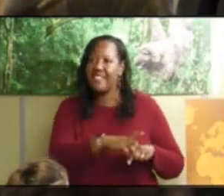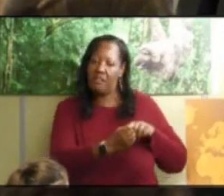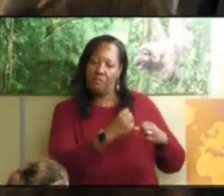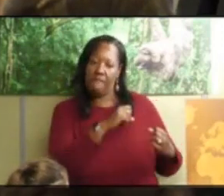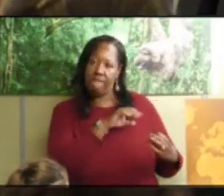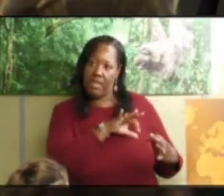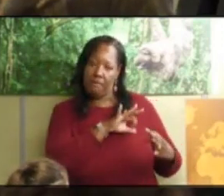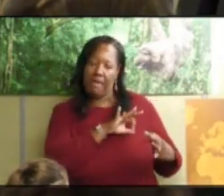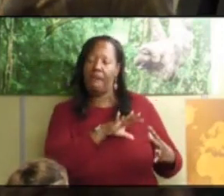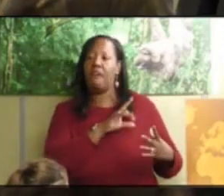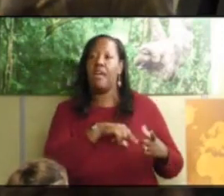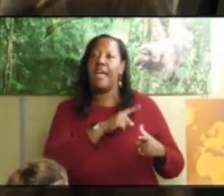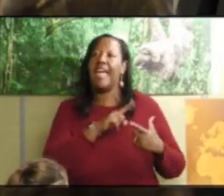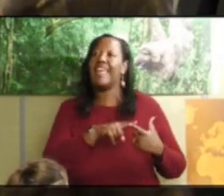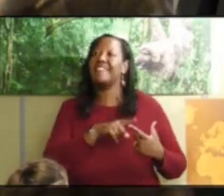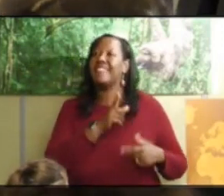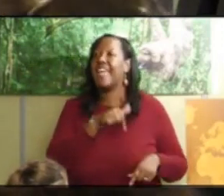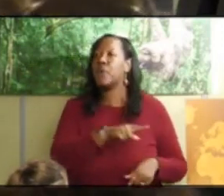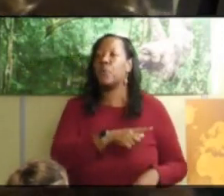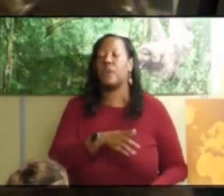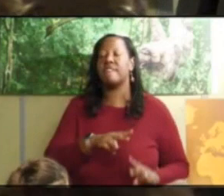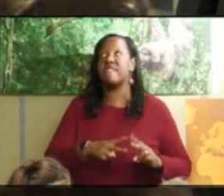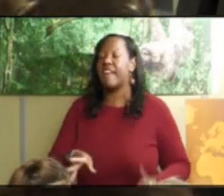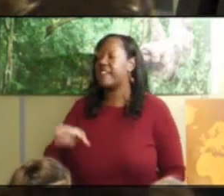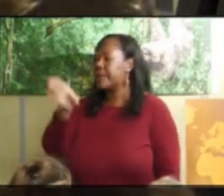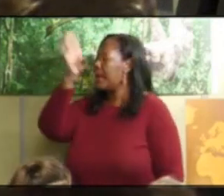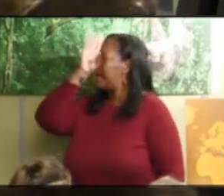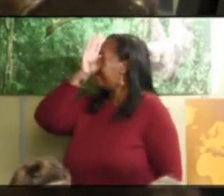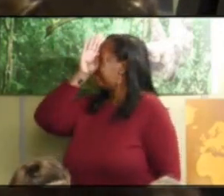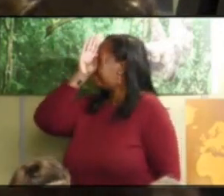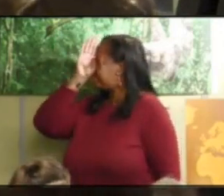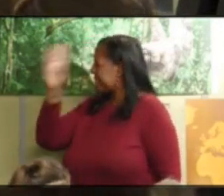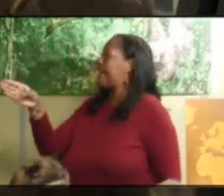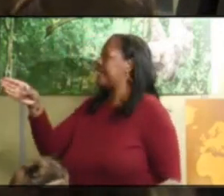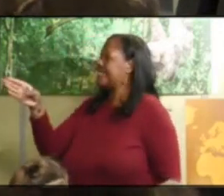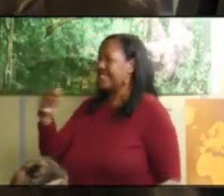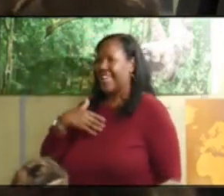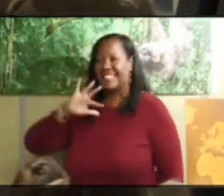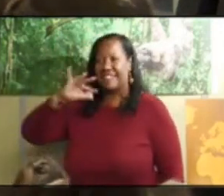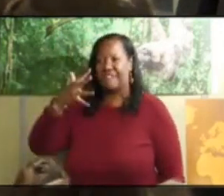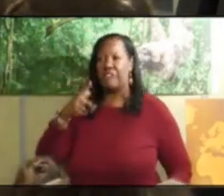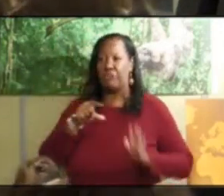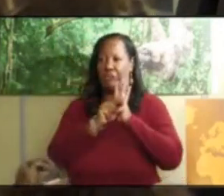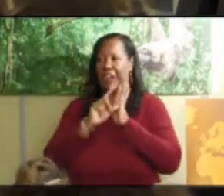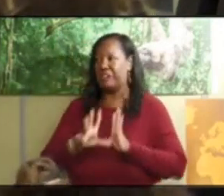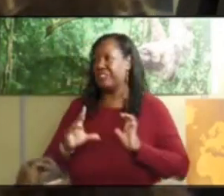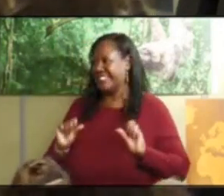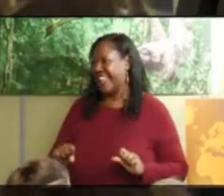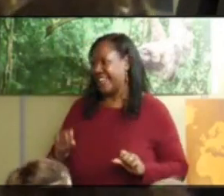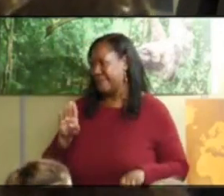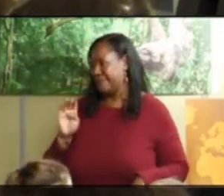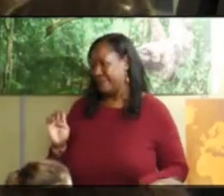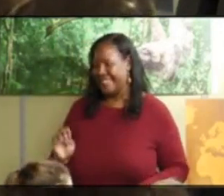to be as bluntly honest as 5th graders tend to be.